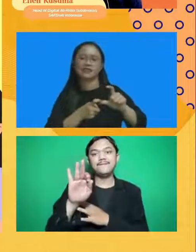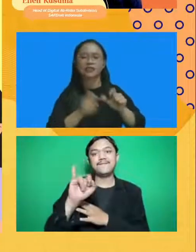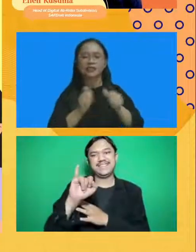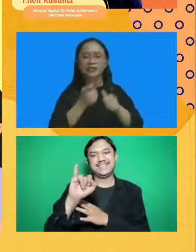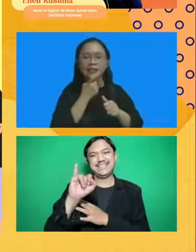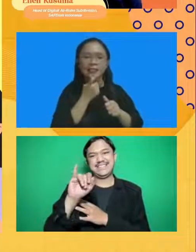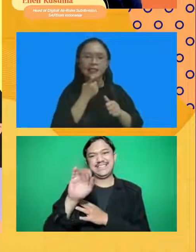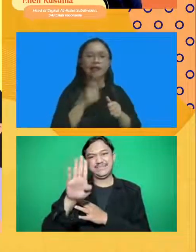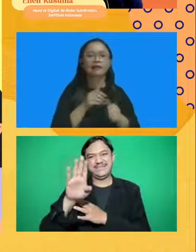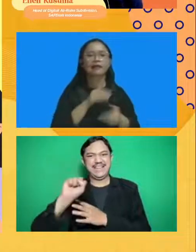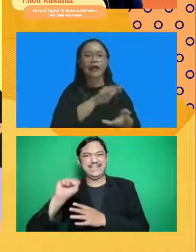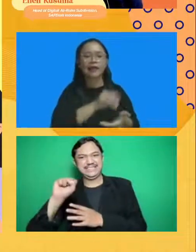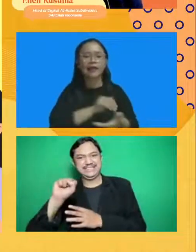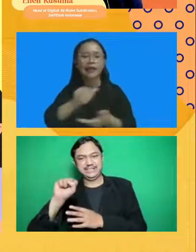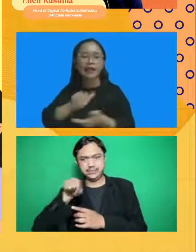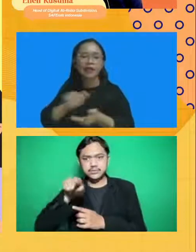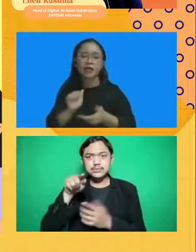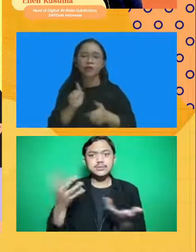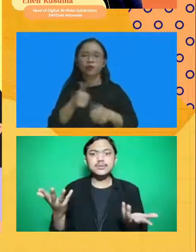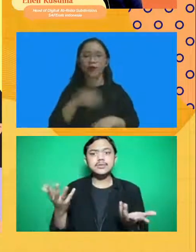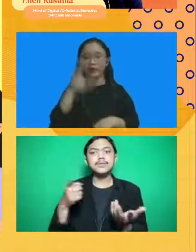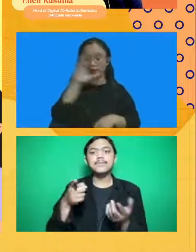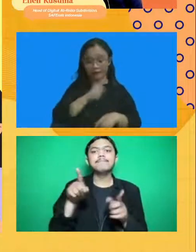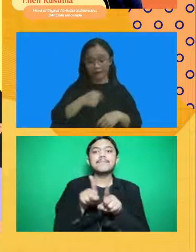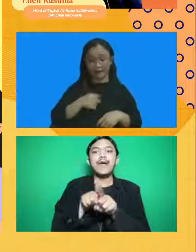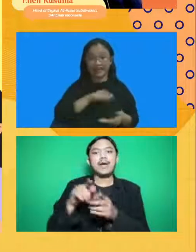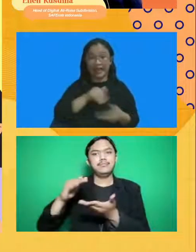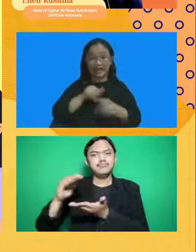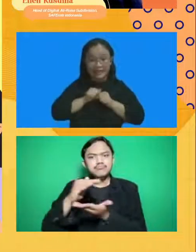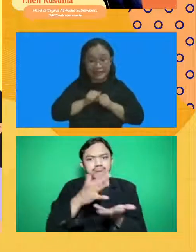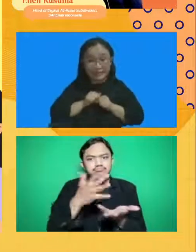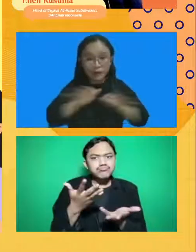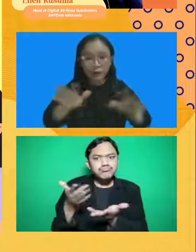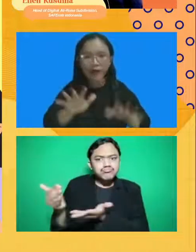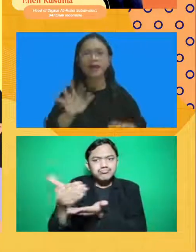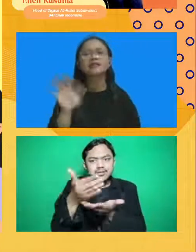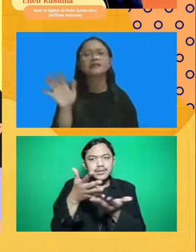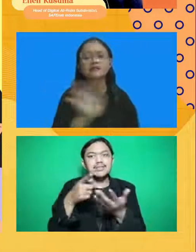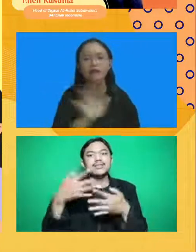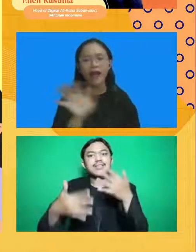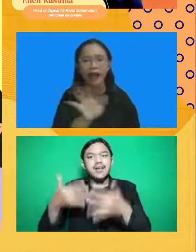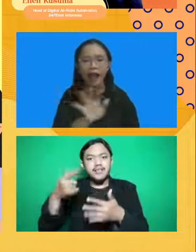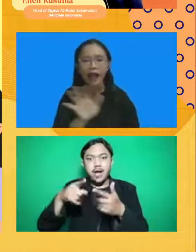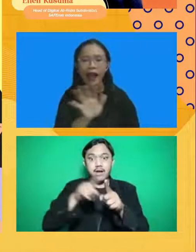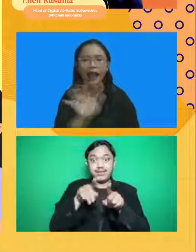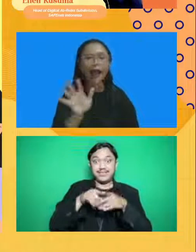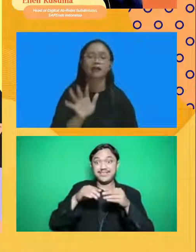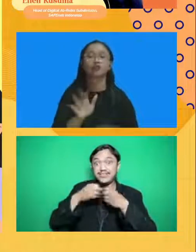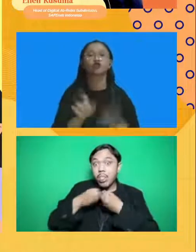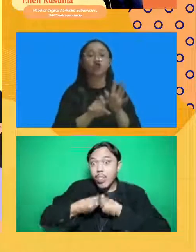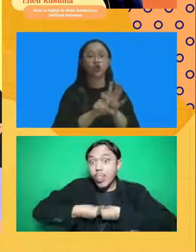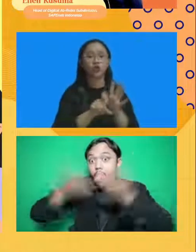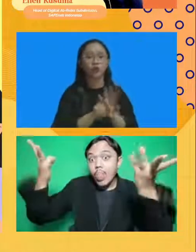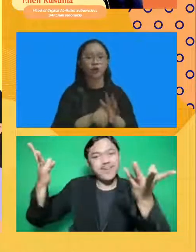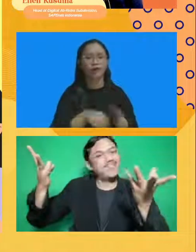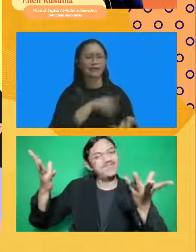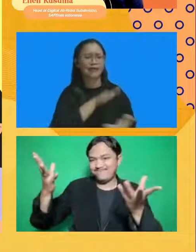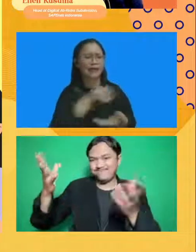practicing minimalism. You don't have to collect data that you are not going to use anyway, right?